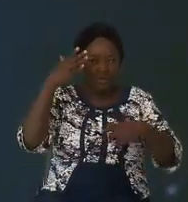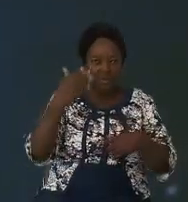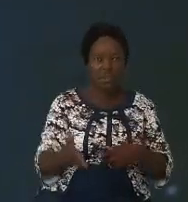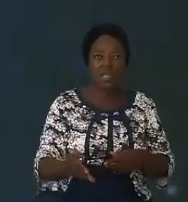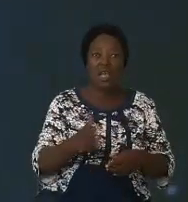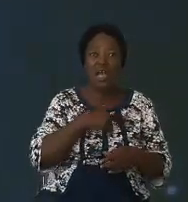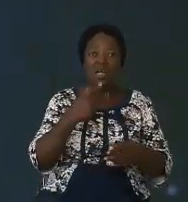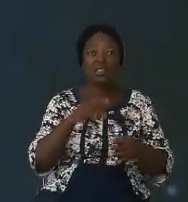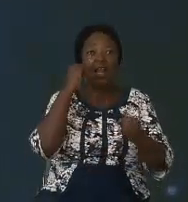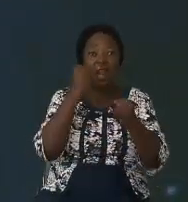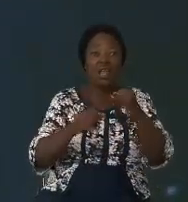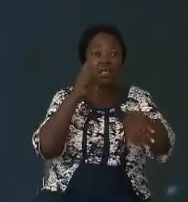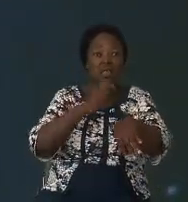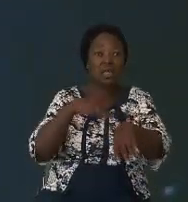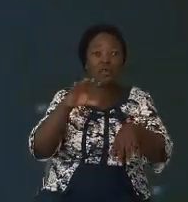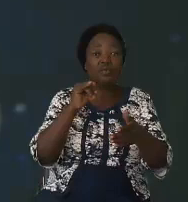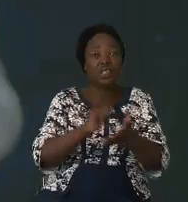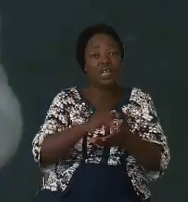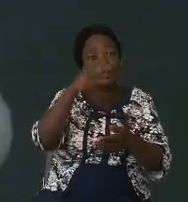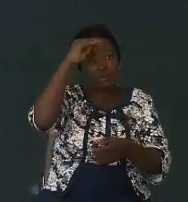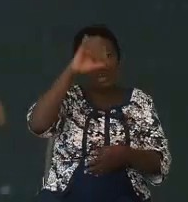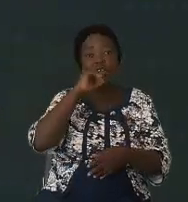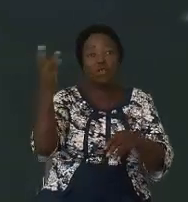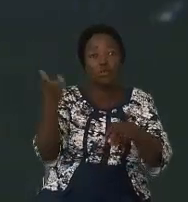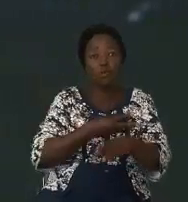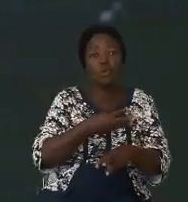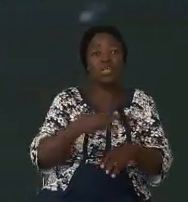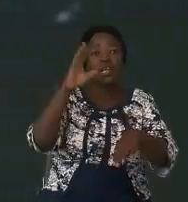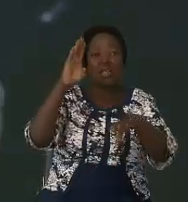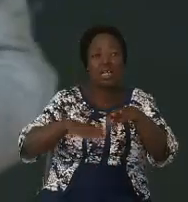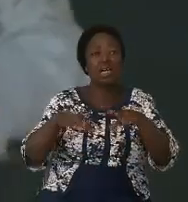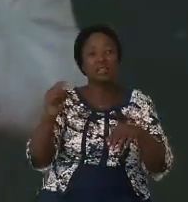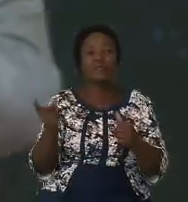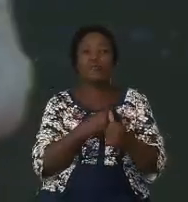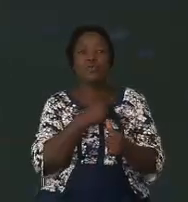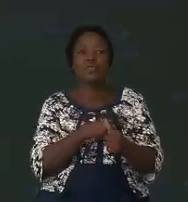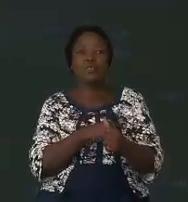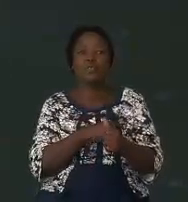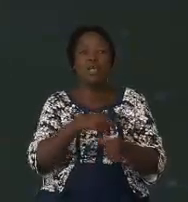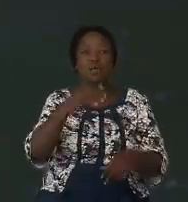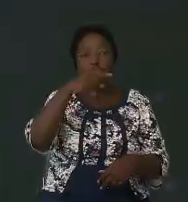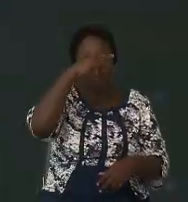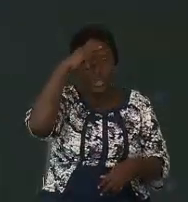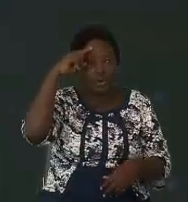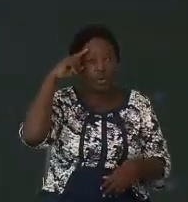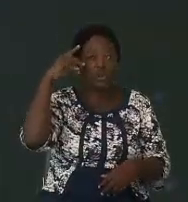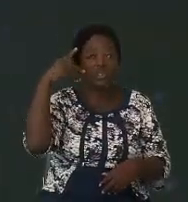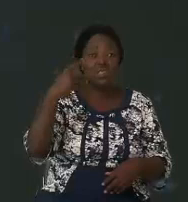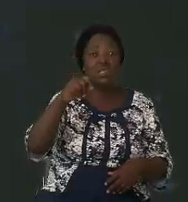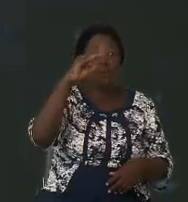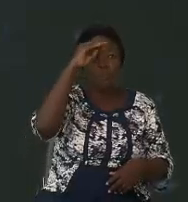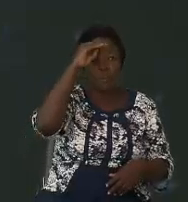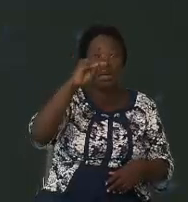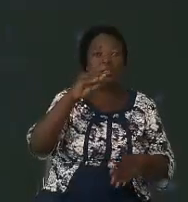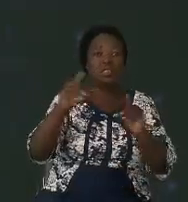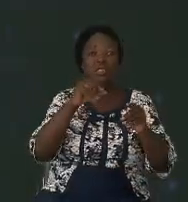dwelt therein. And the last stage of that man is worse than the